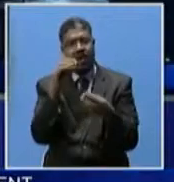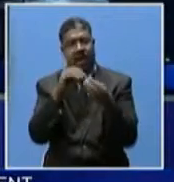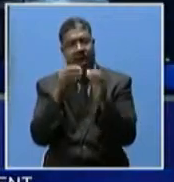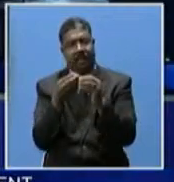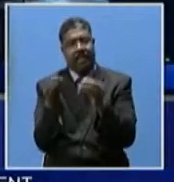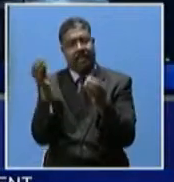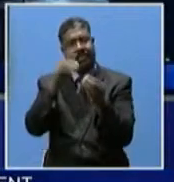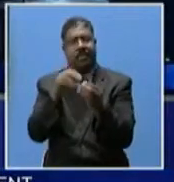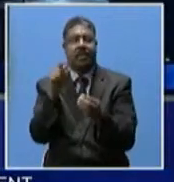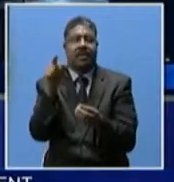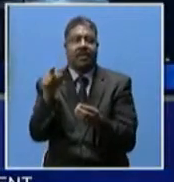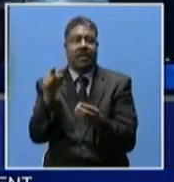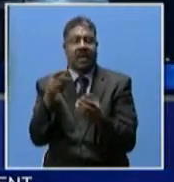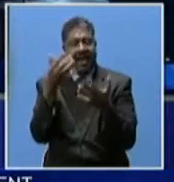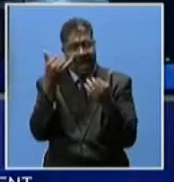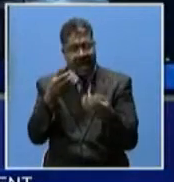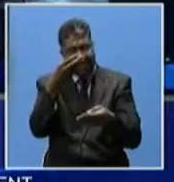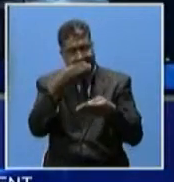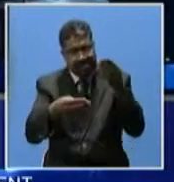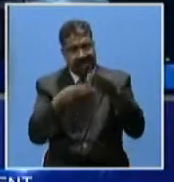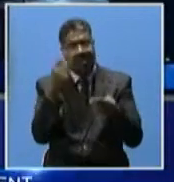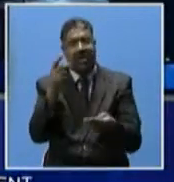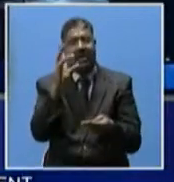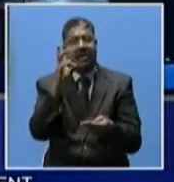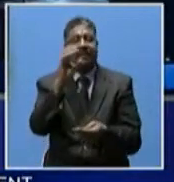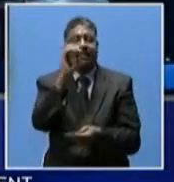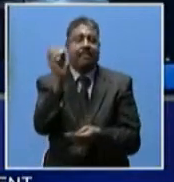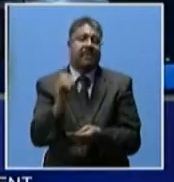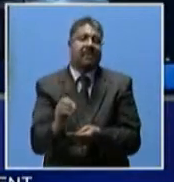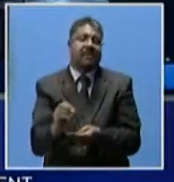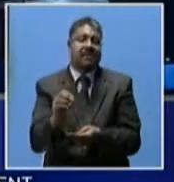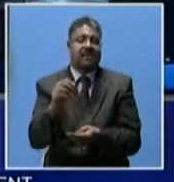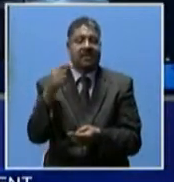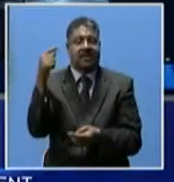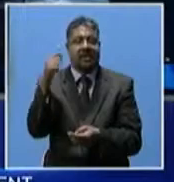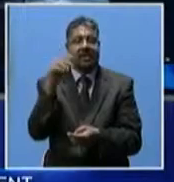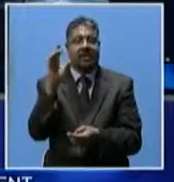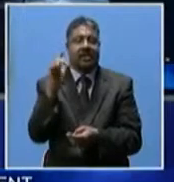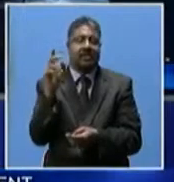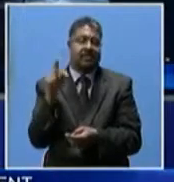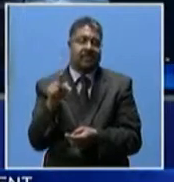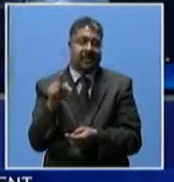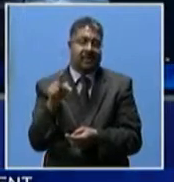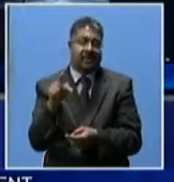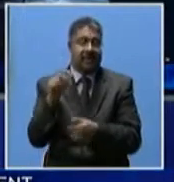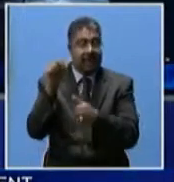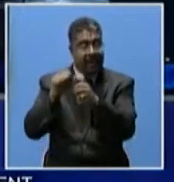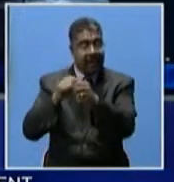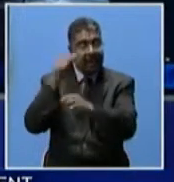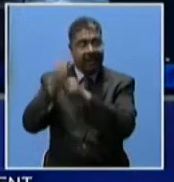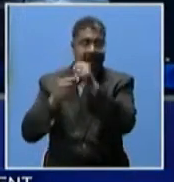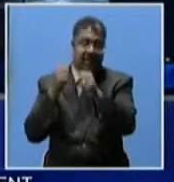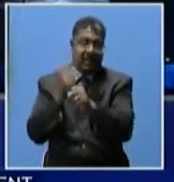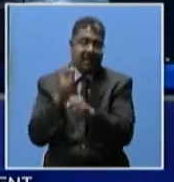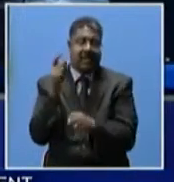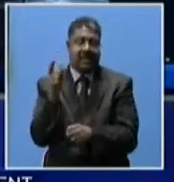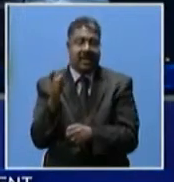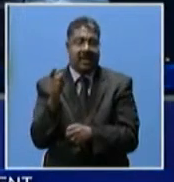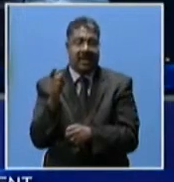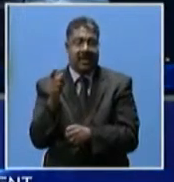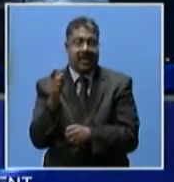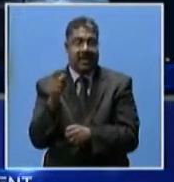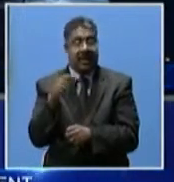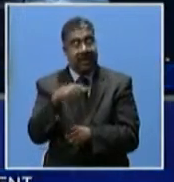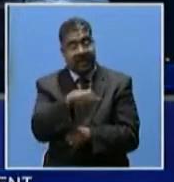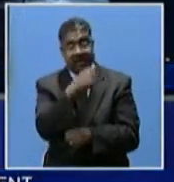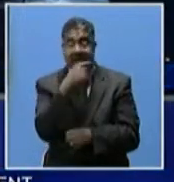The sector is currently contributing 7% to the gross domestic product GDP yearly. On the other hand, Mr. Sikumba has